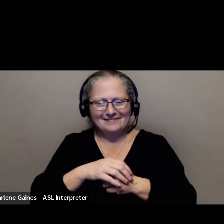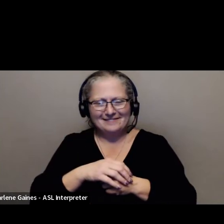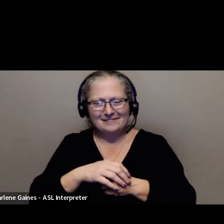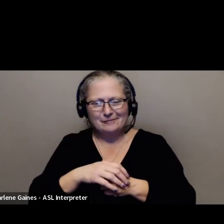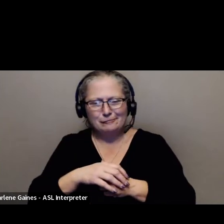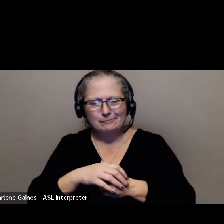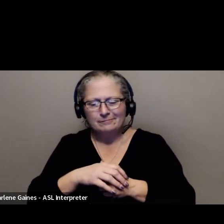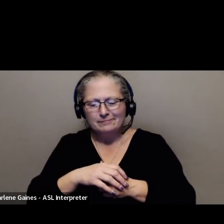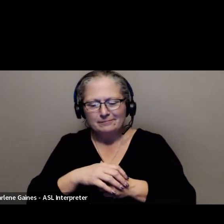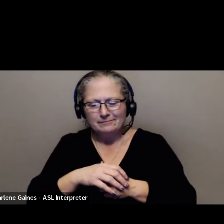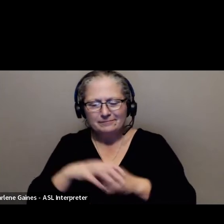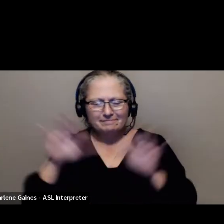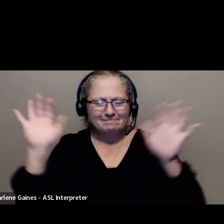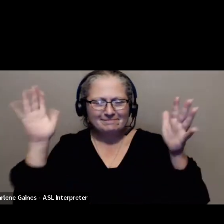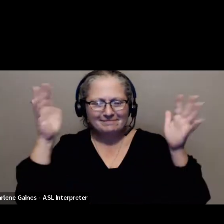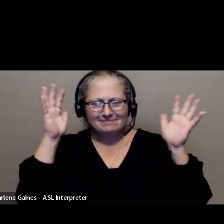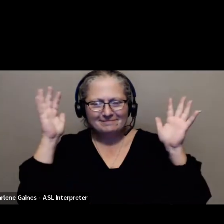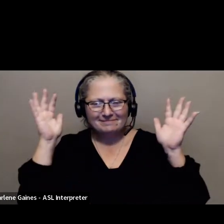Yeah. Yay.